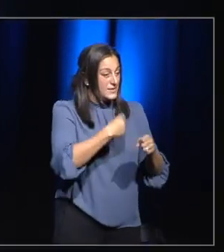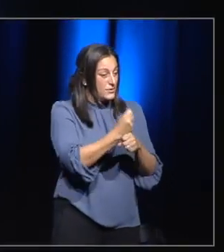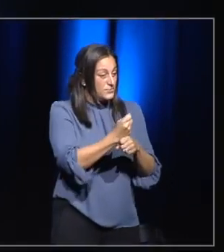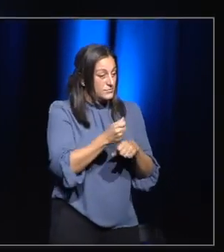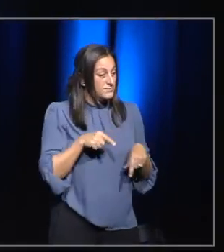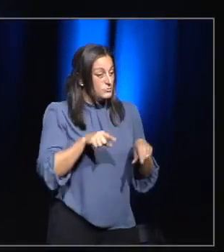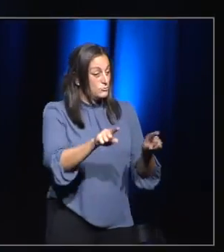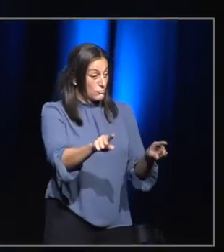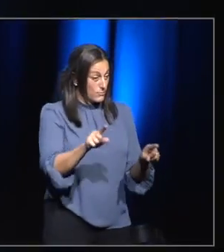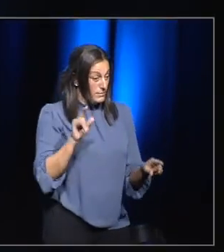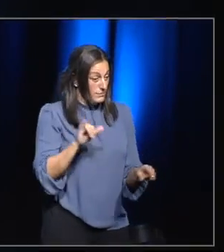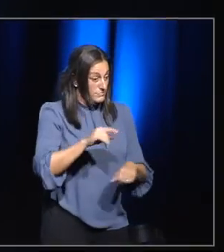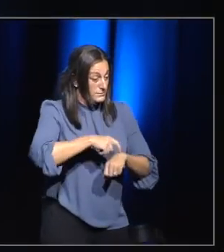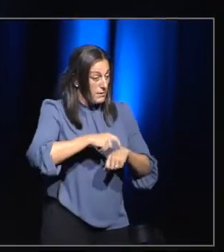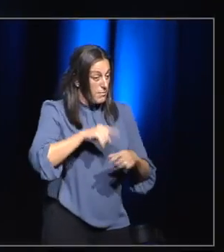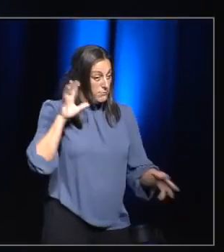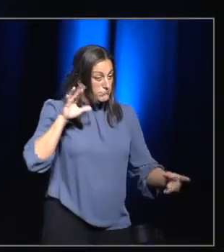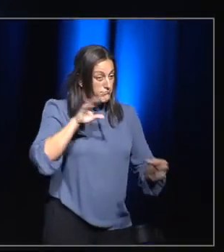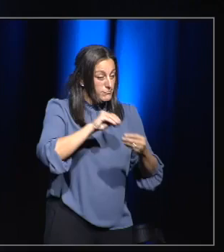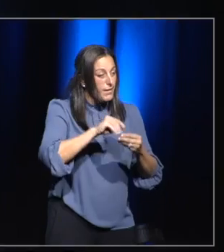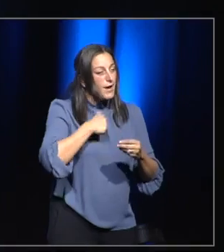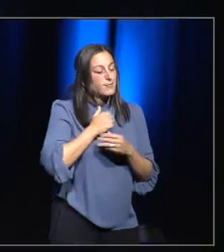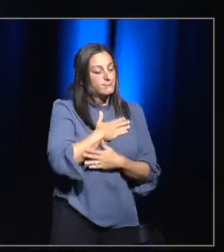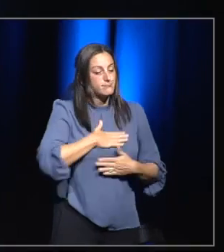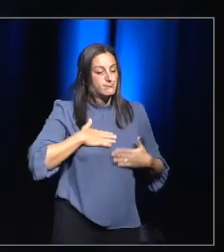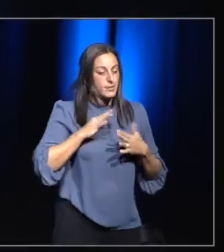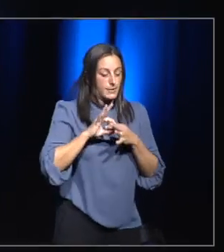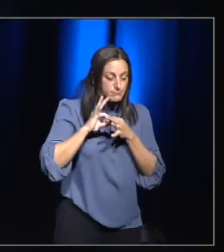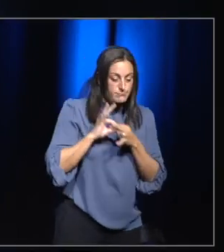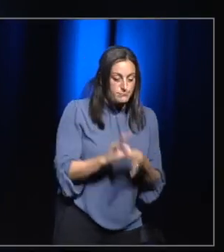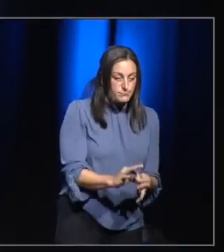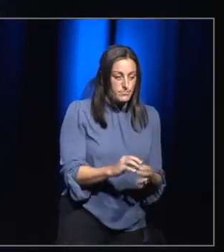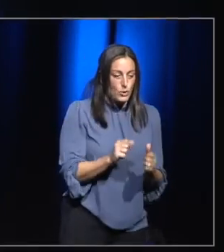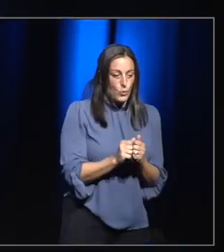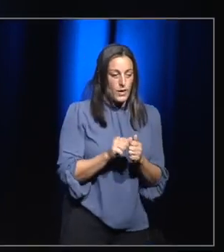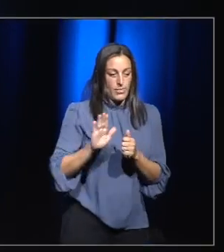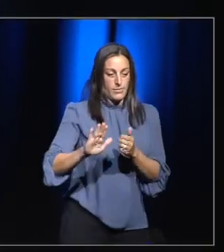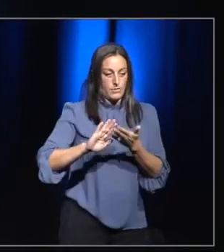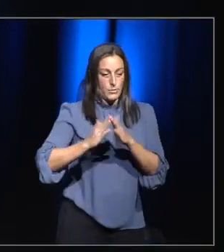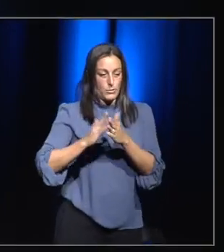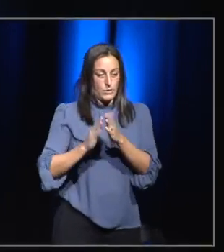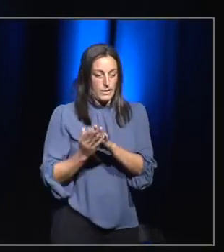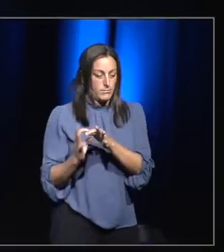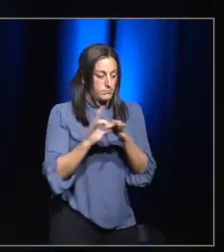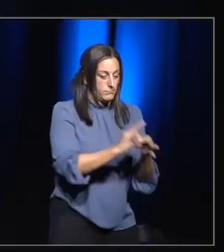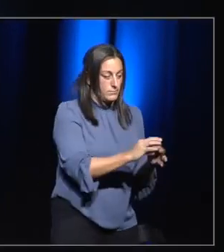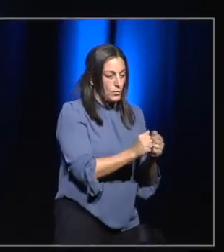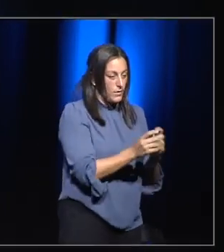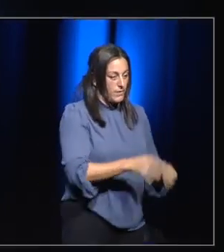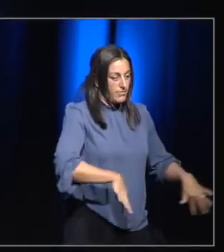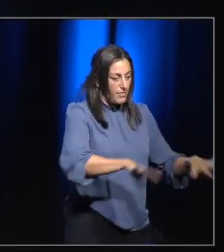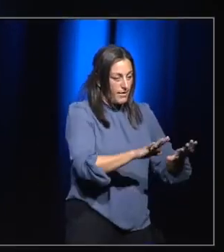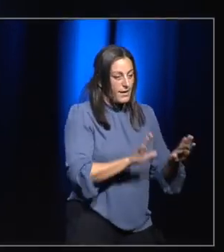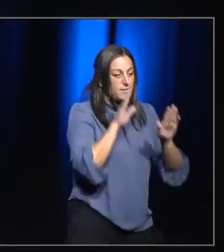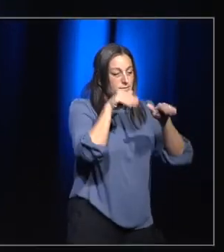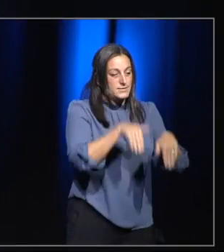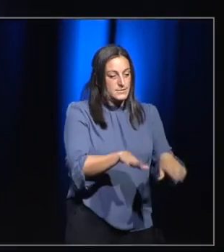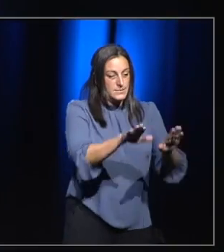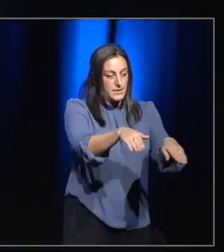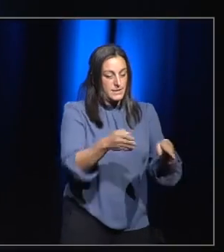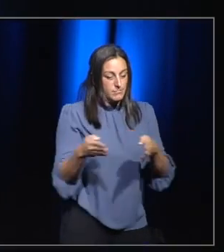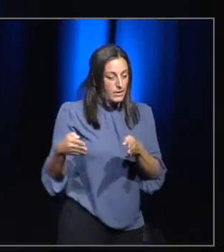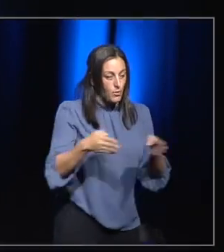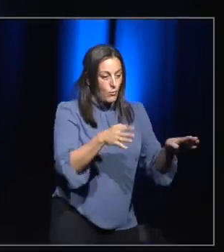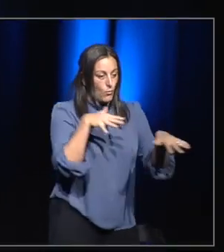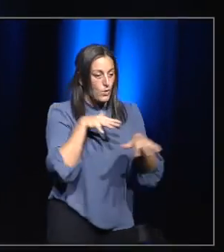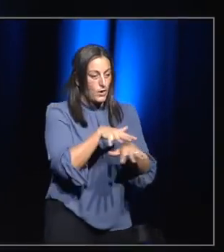time, I've come to appreciate the deep connection the Noongar people have to this land, sea, and waterways, including